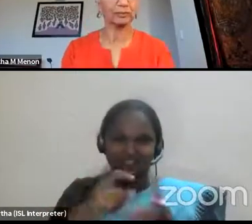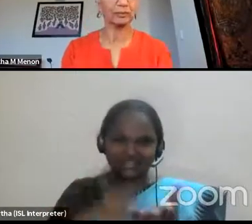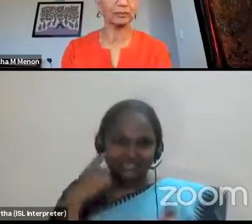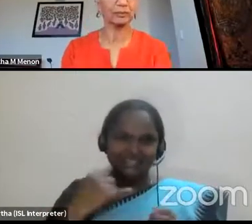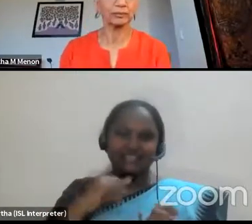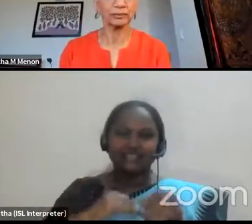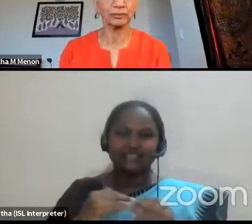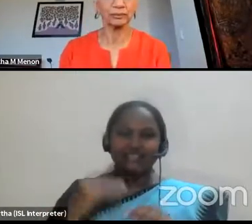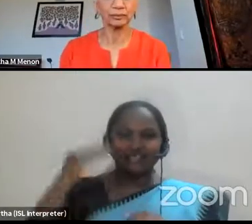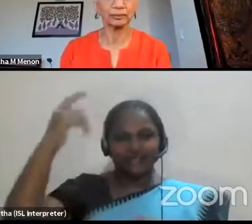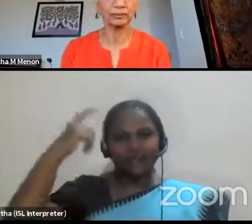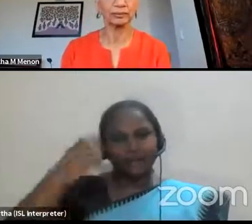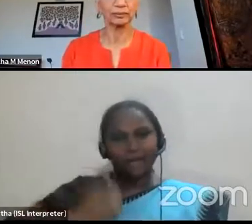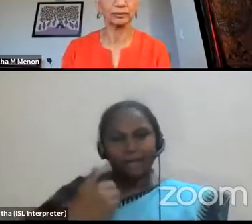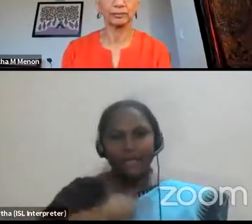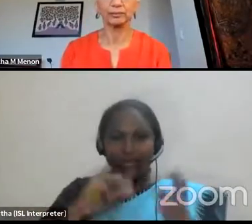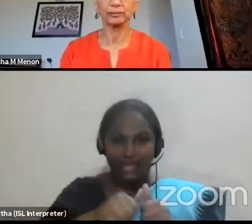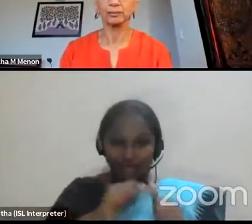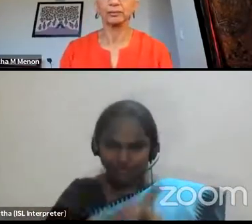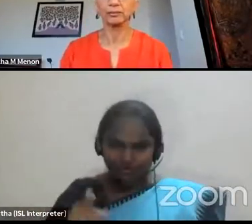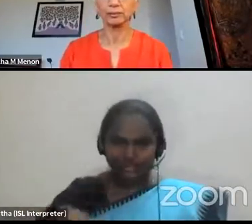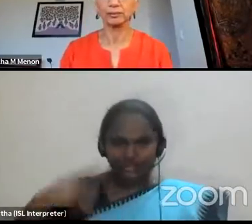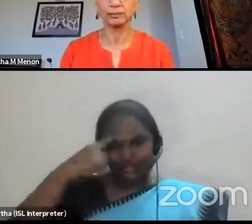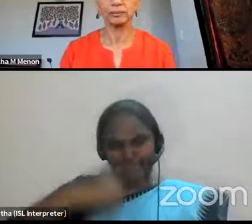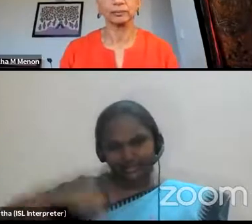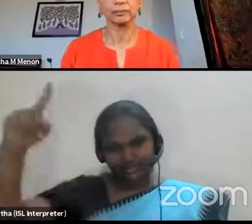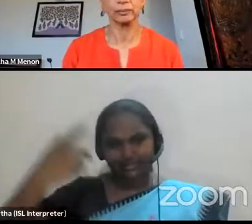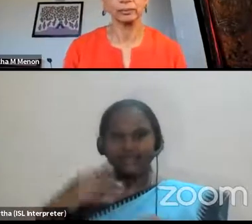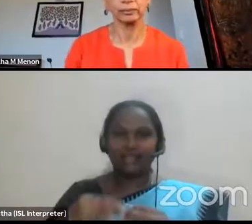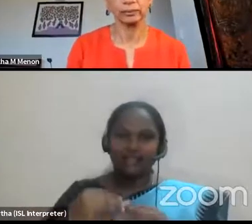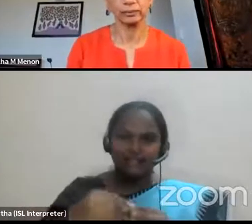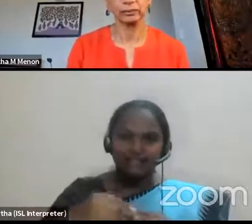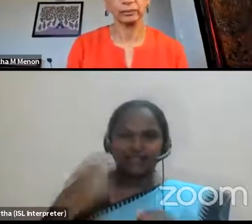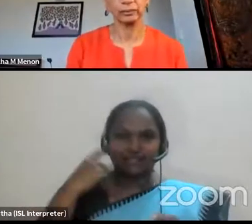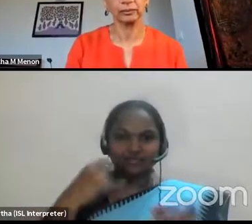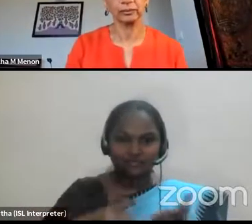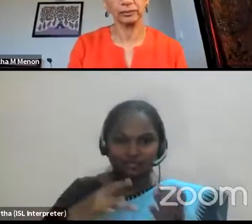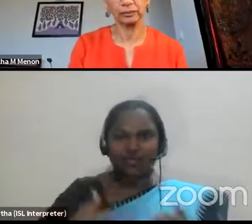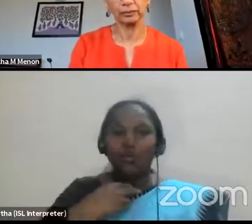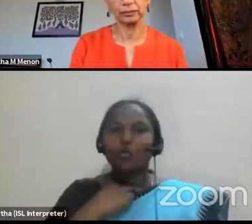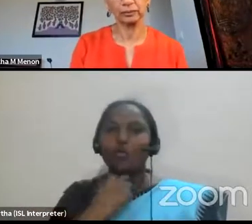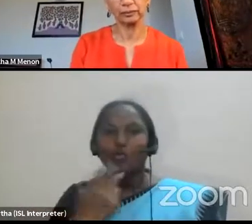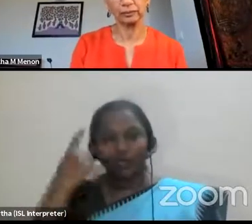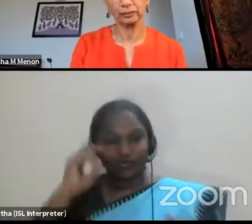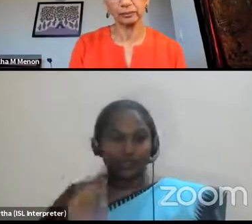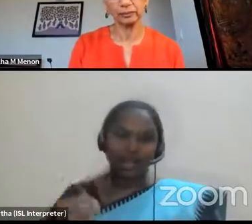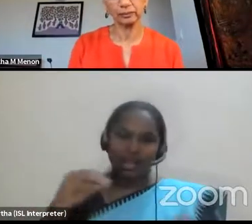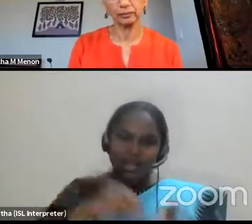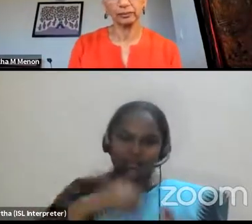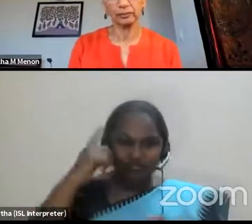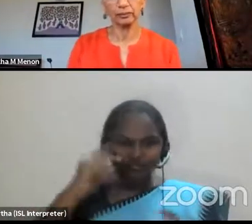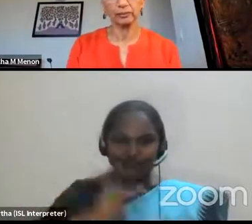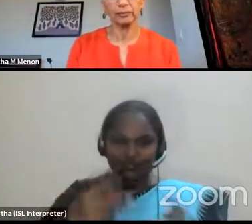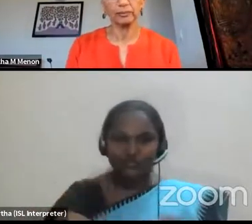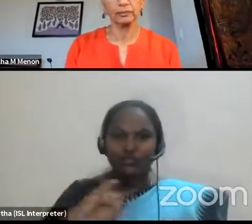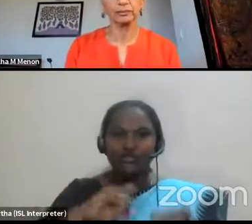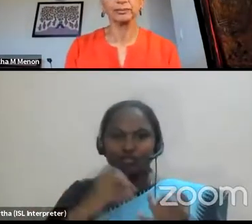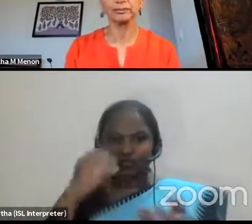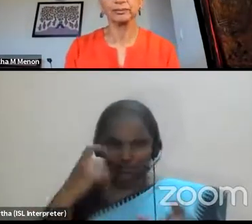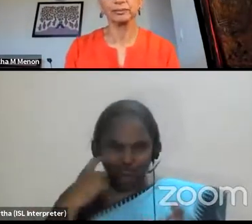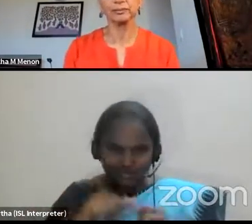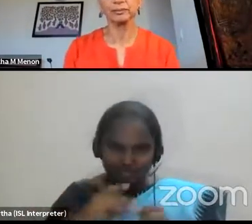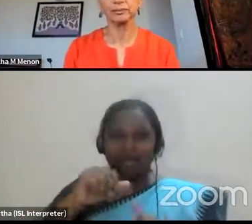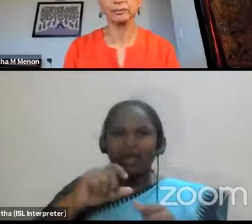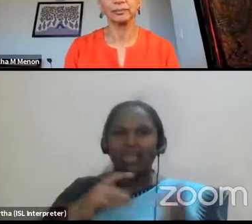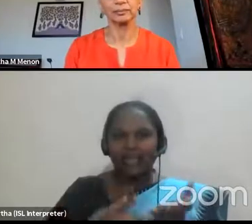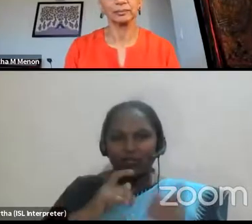managing director of Accenture India, a leading industry voice on advanced technology-led innovation and socio-economic